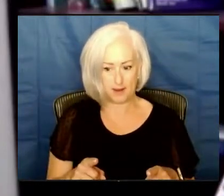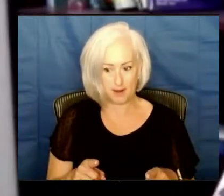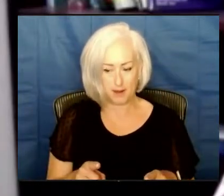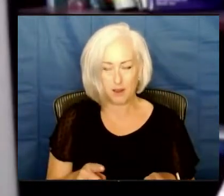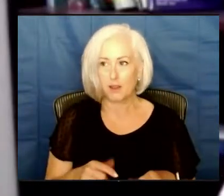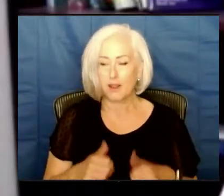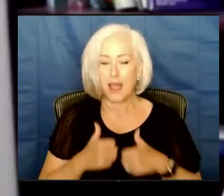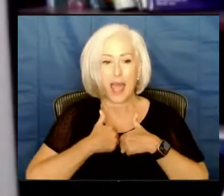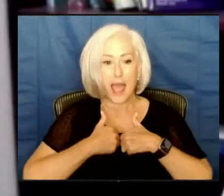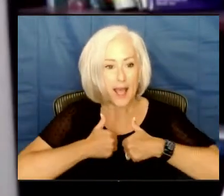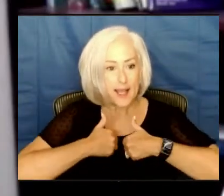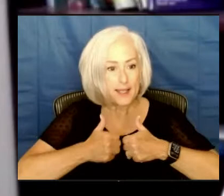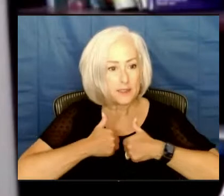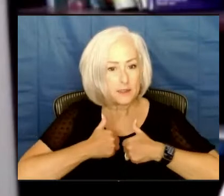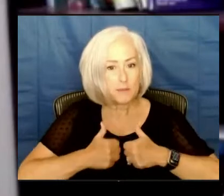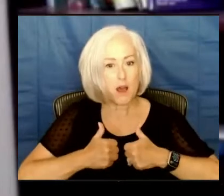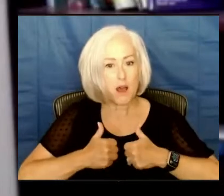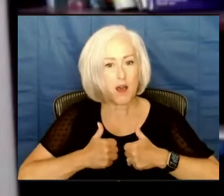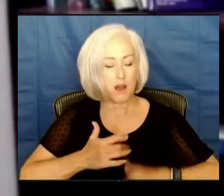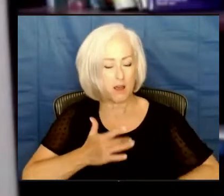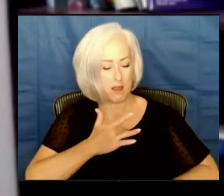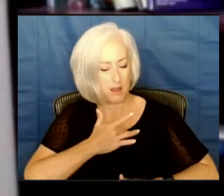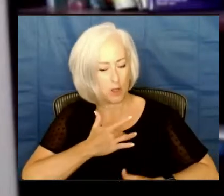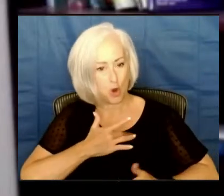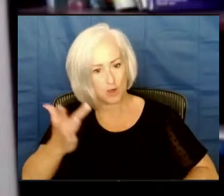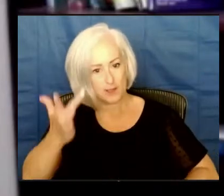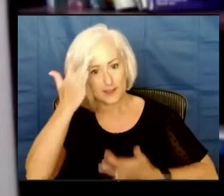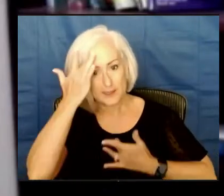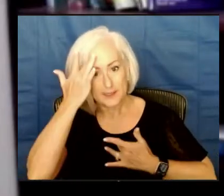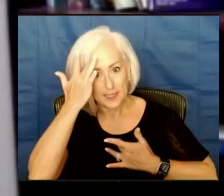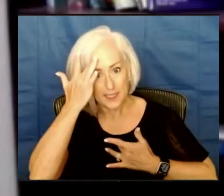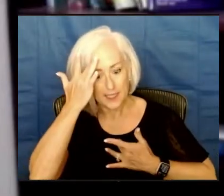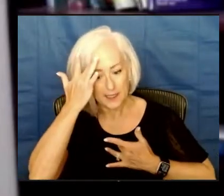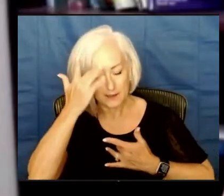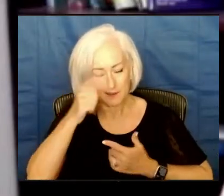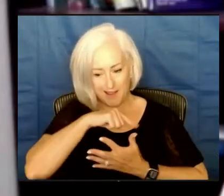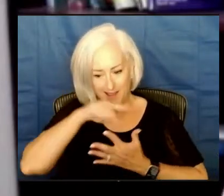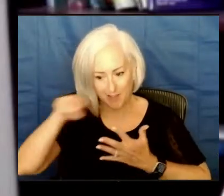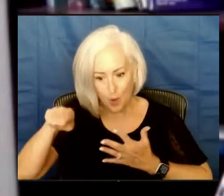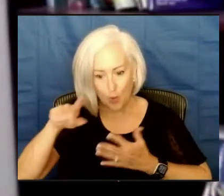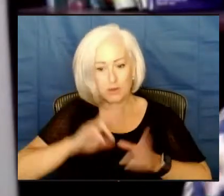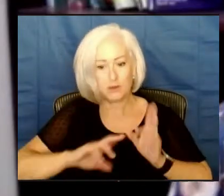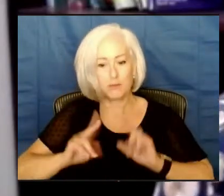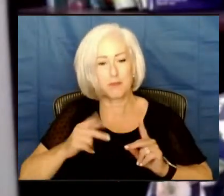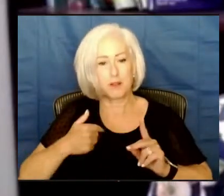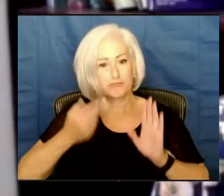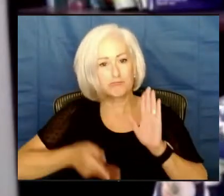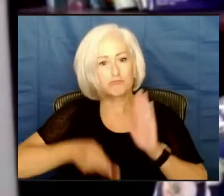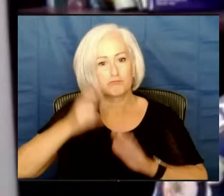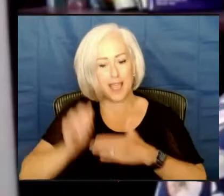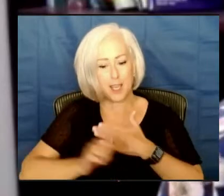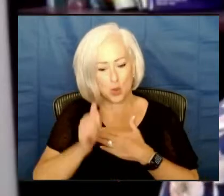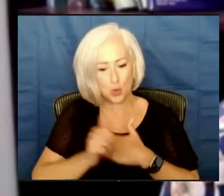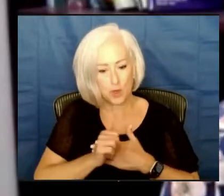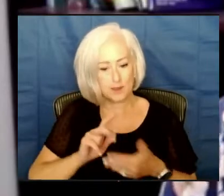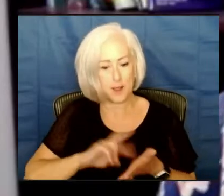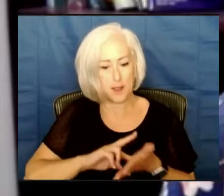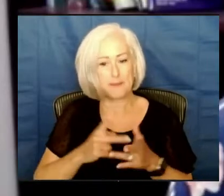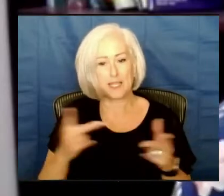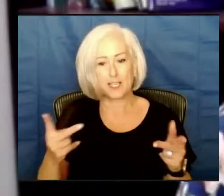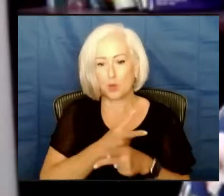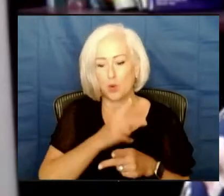and cardiovascular disease, of course, that put people at higher risk for then, having worse outcomes if they get